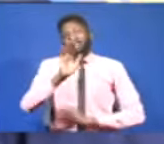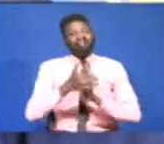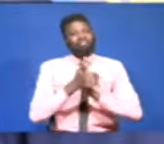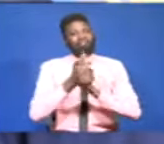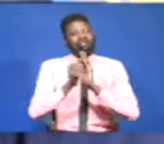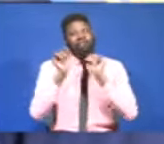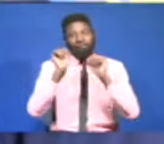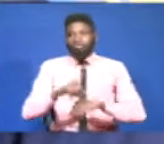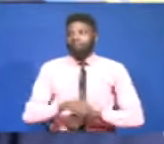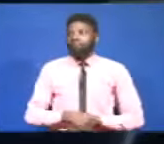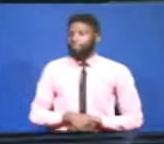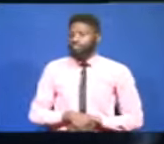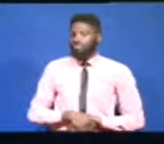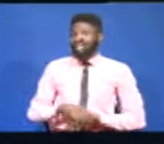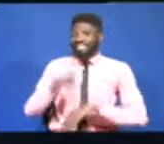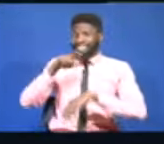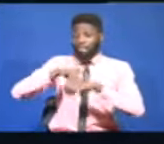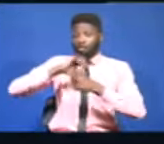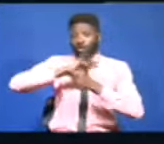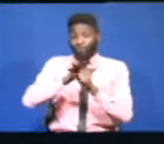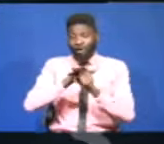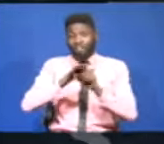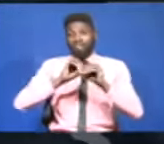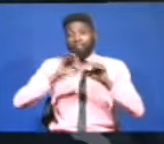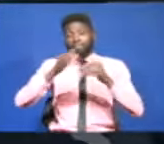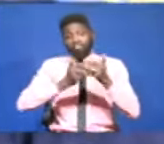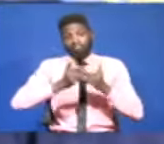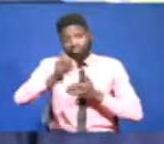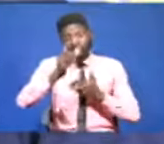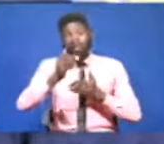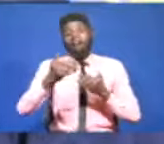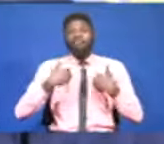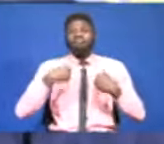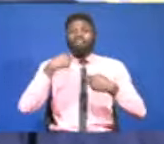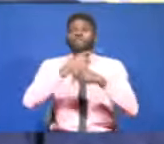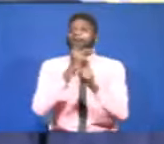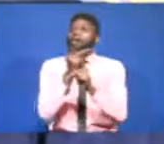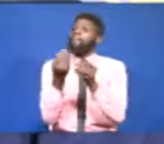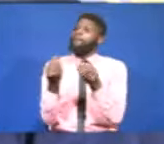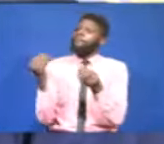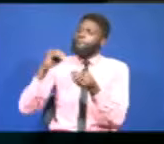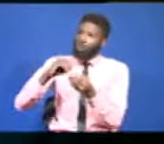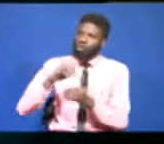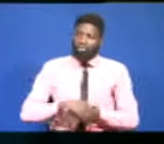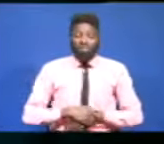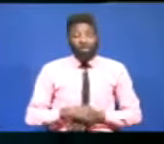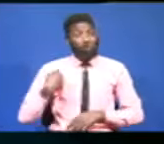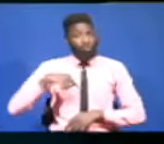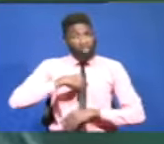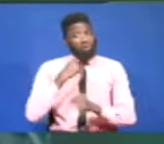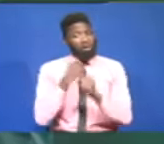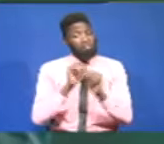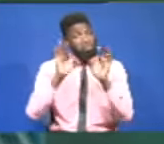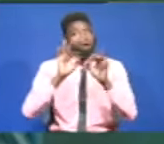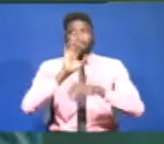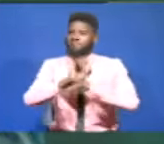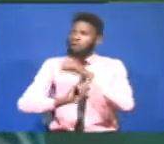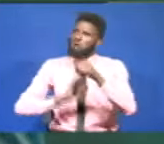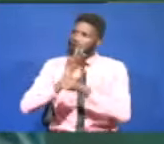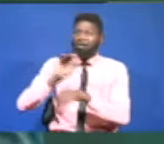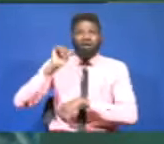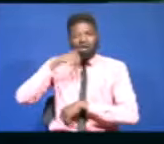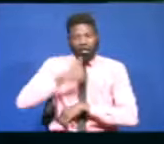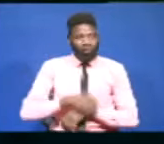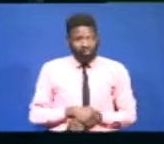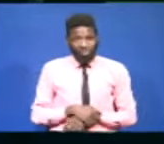post-COVID, it's produced more than ever. We've really done well. The movies that are coming out are really nice. The series, recorded in